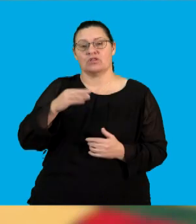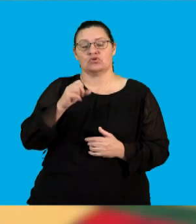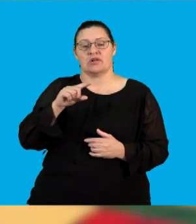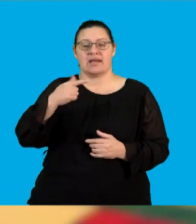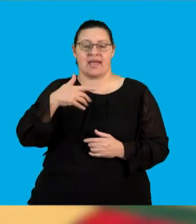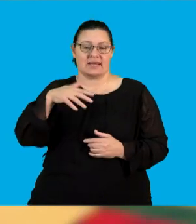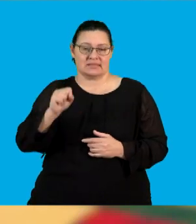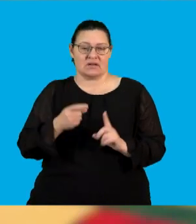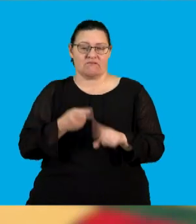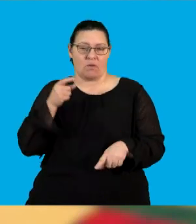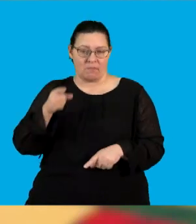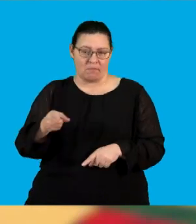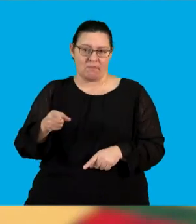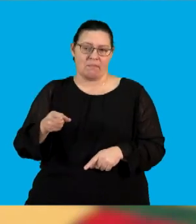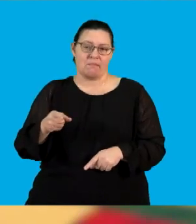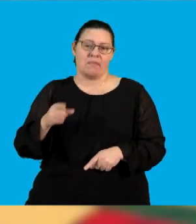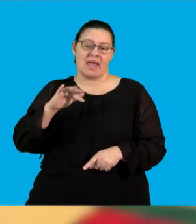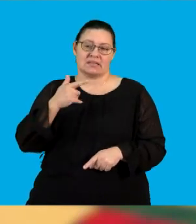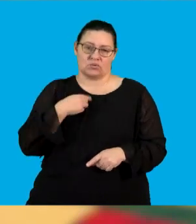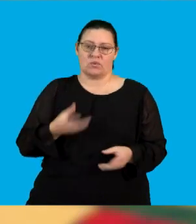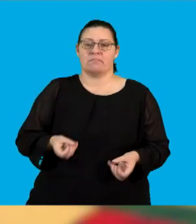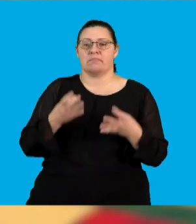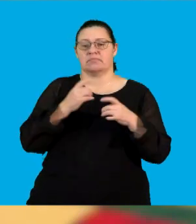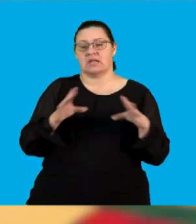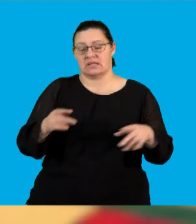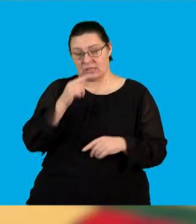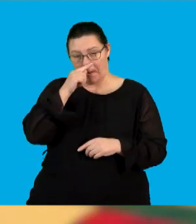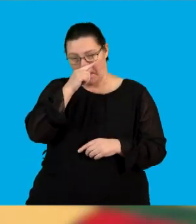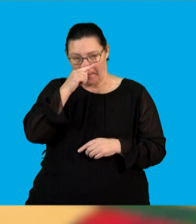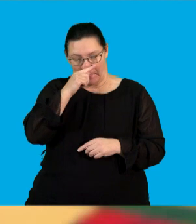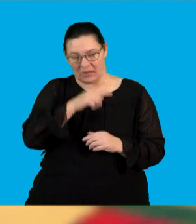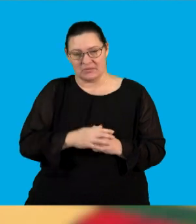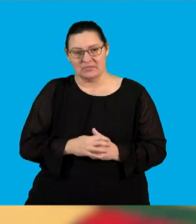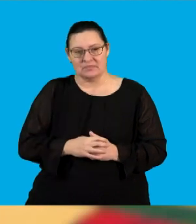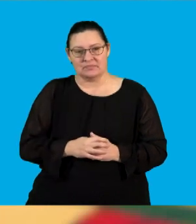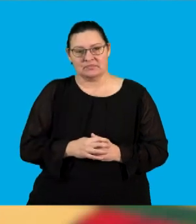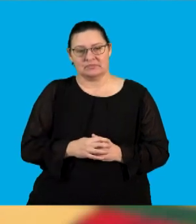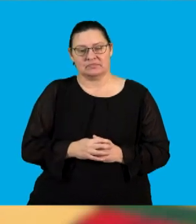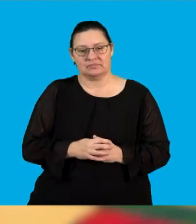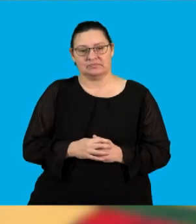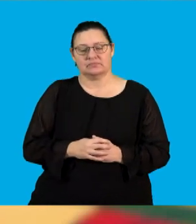be the hydrogen gas from the acid that you started with. Right.